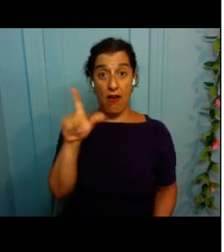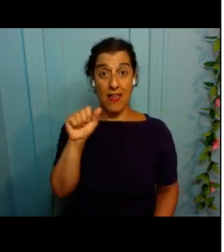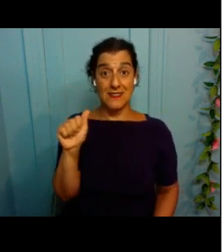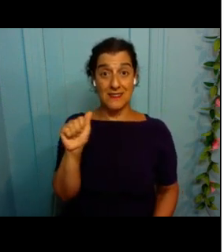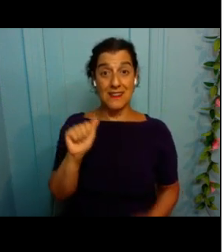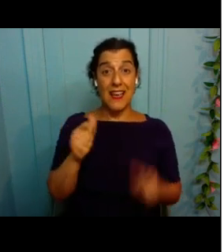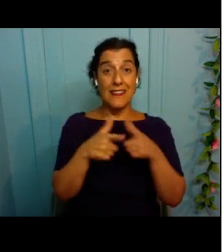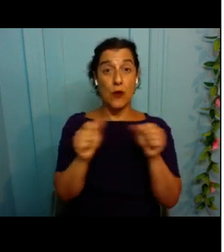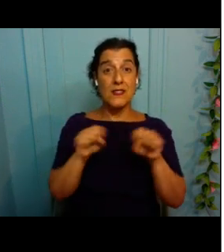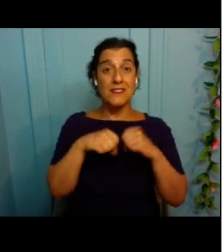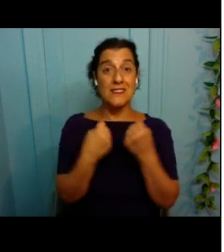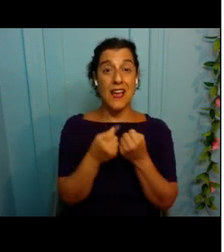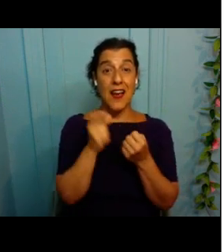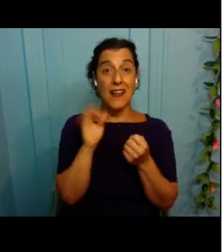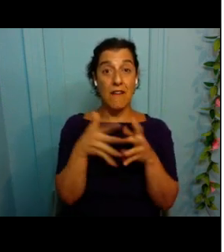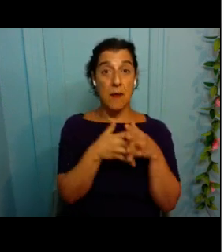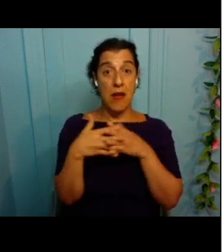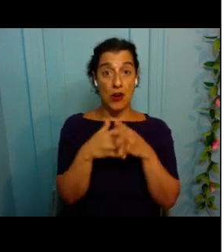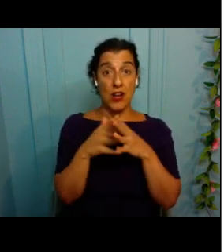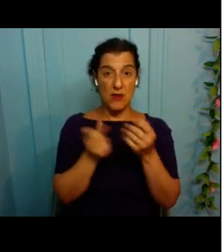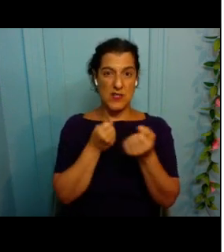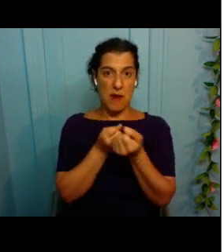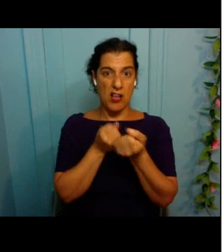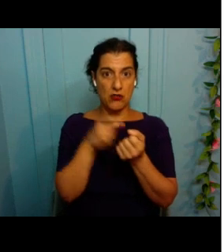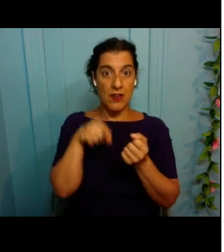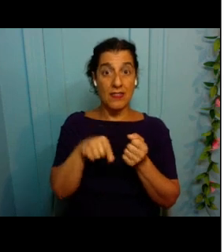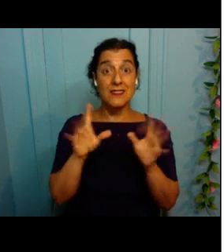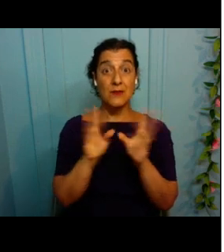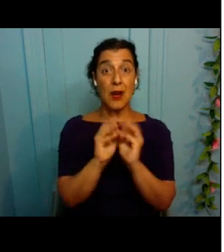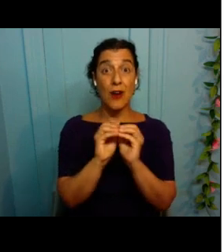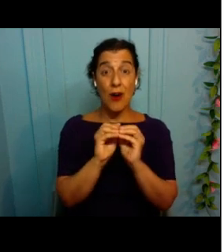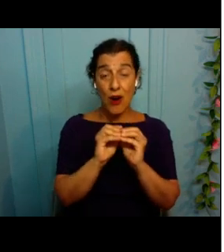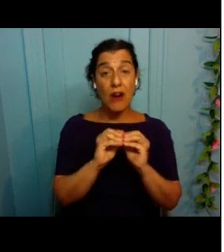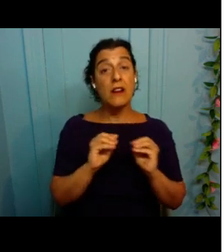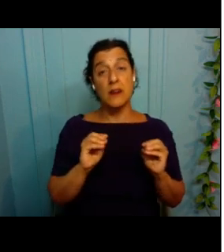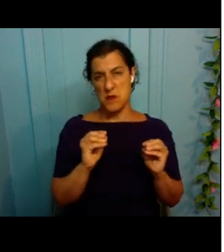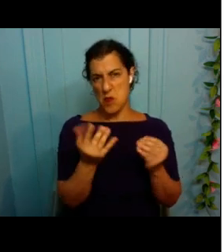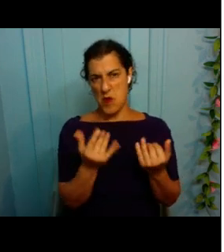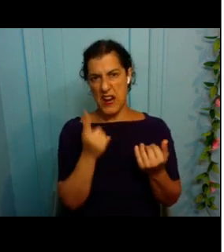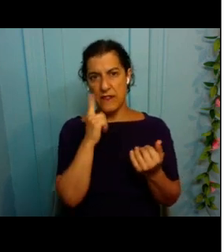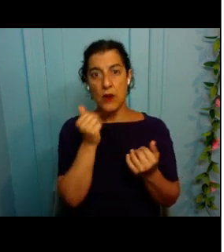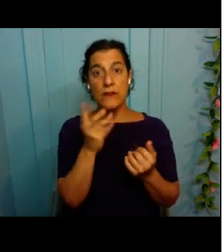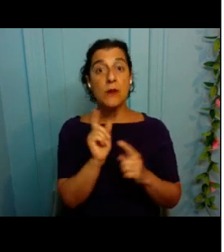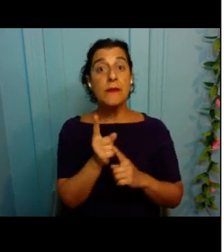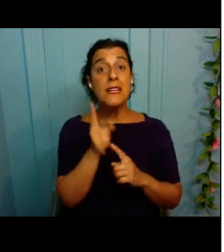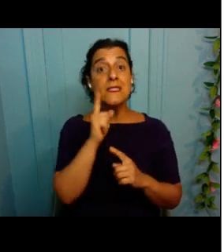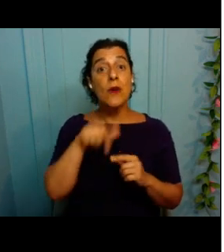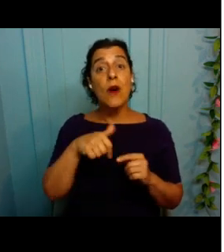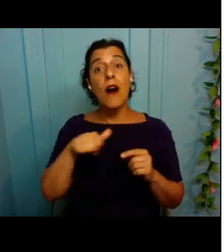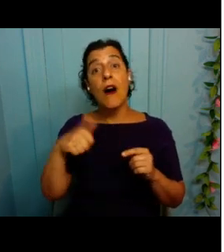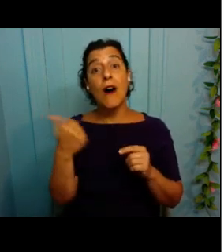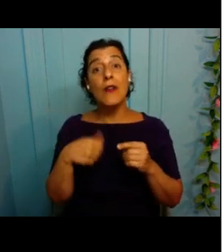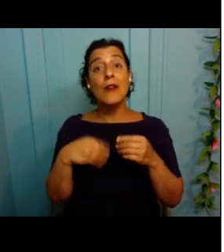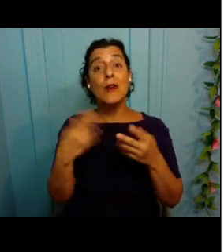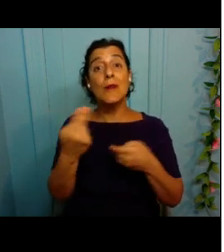webinar. If you don't mind, we'll just wait a few more minutes for the rest of our attendees to log in, and then we'll get